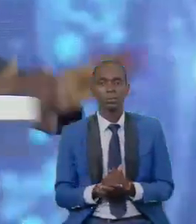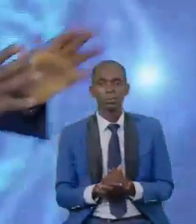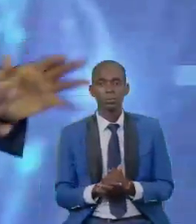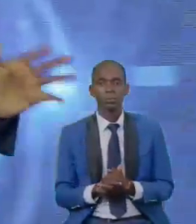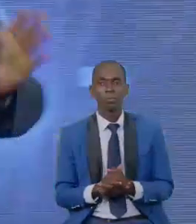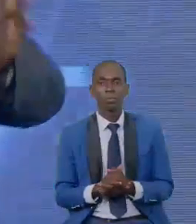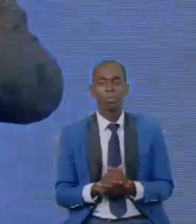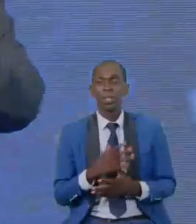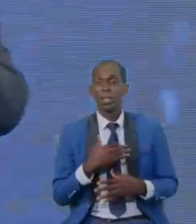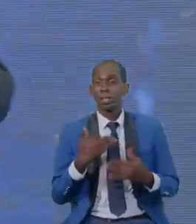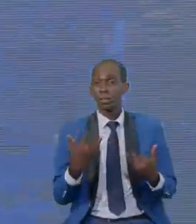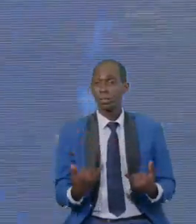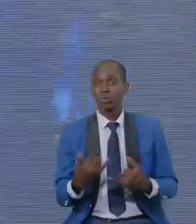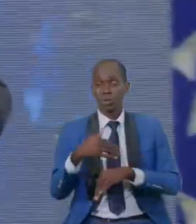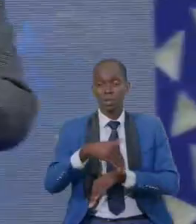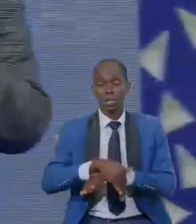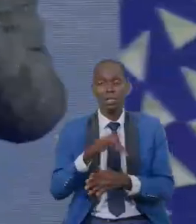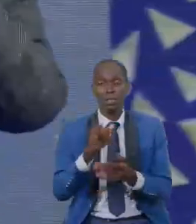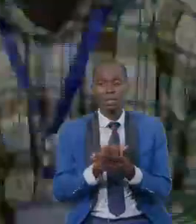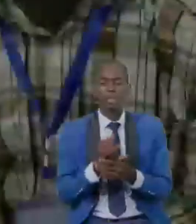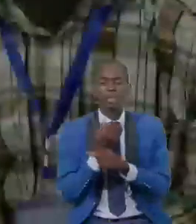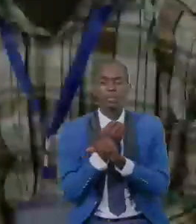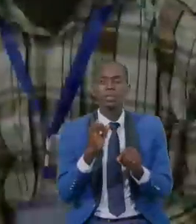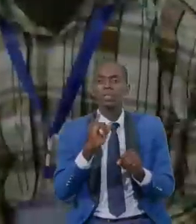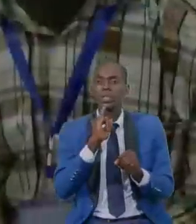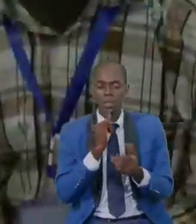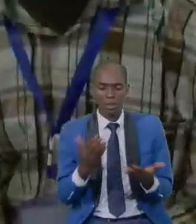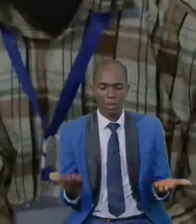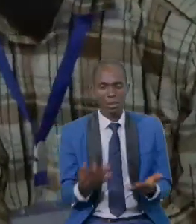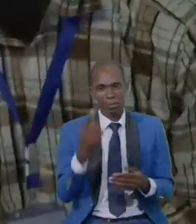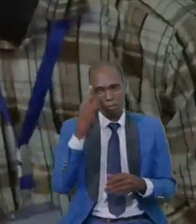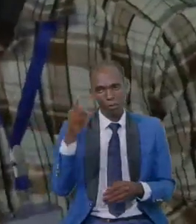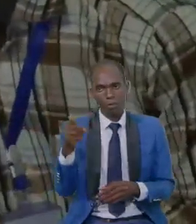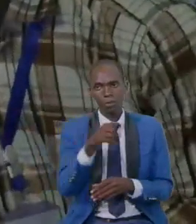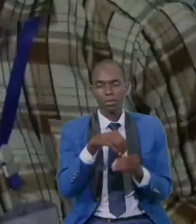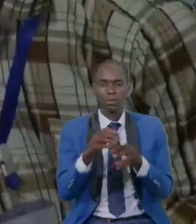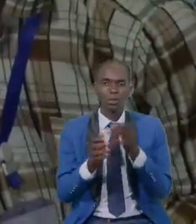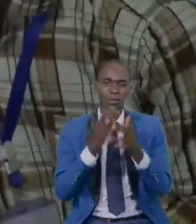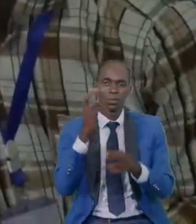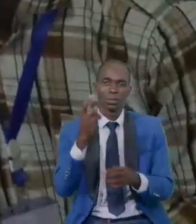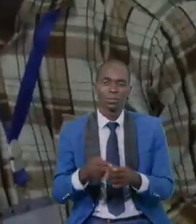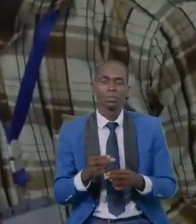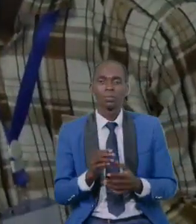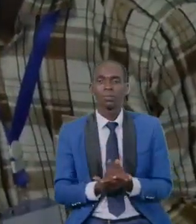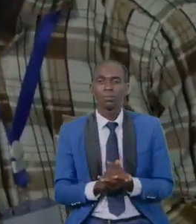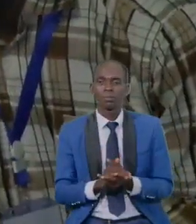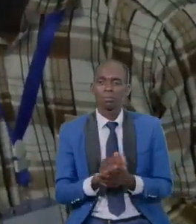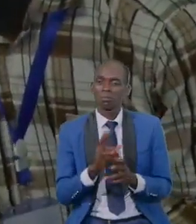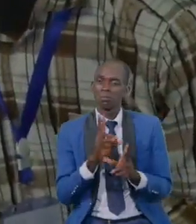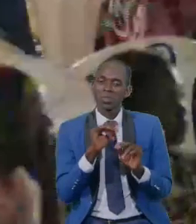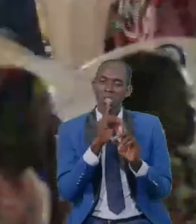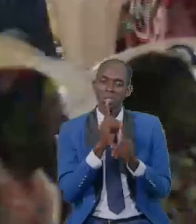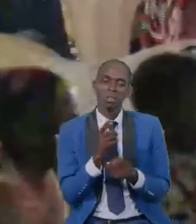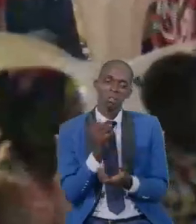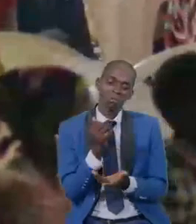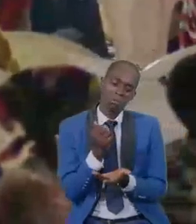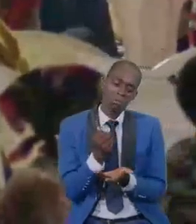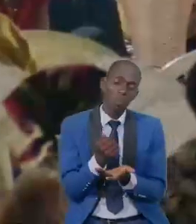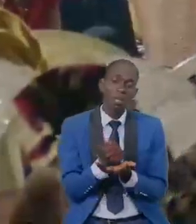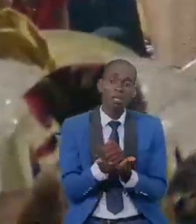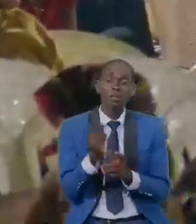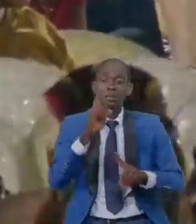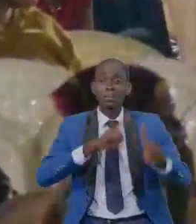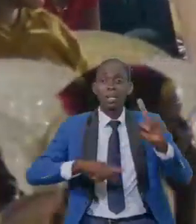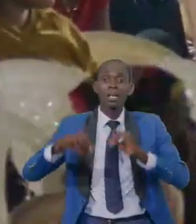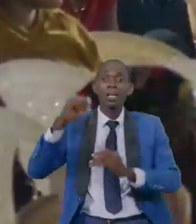And tonight, that salvation is available for you. Amen.